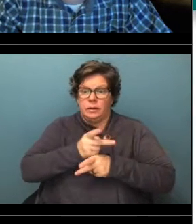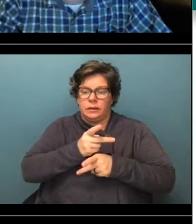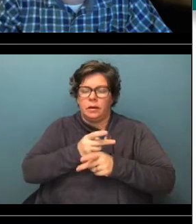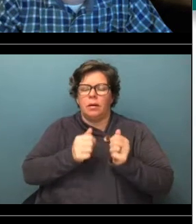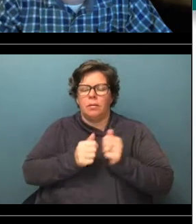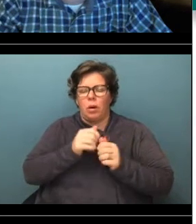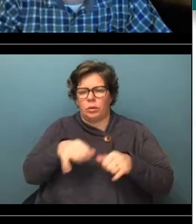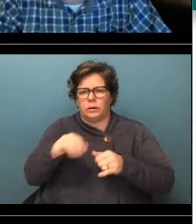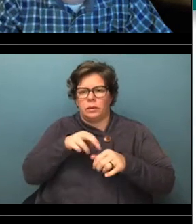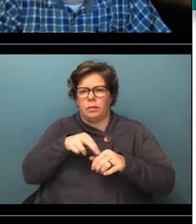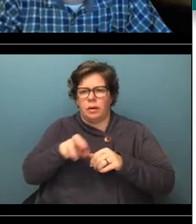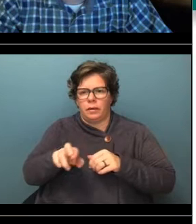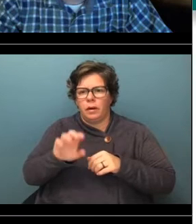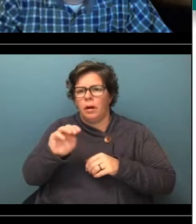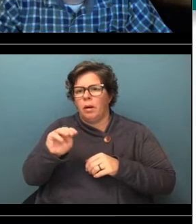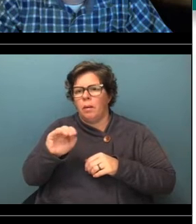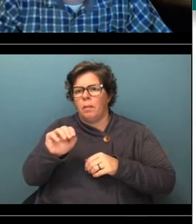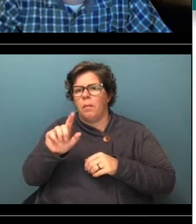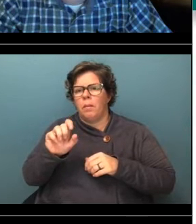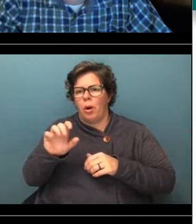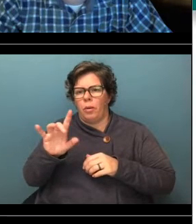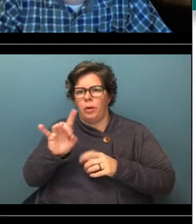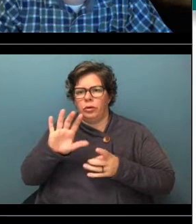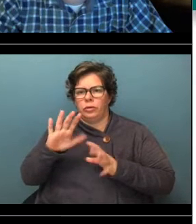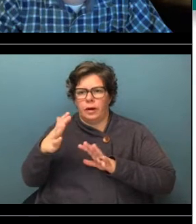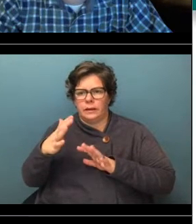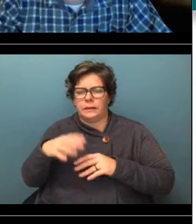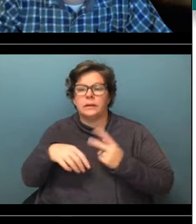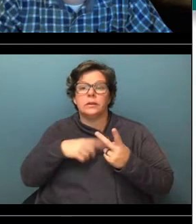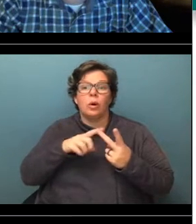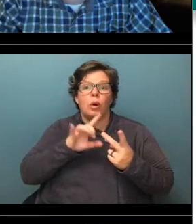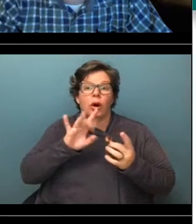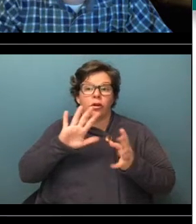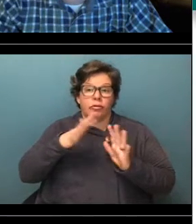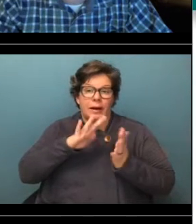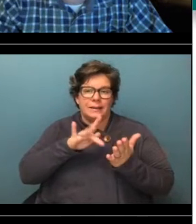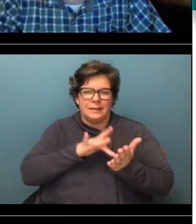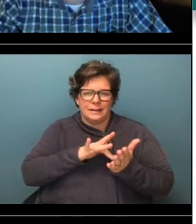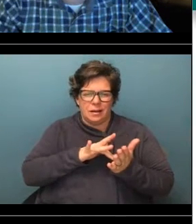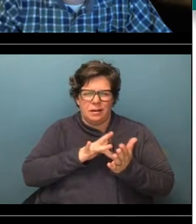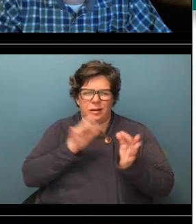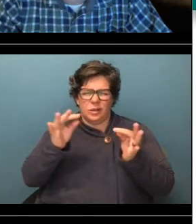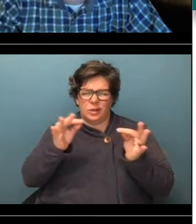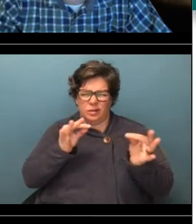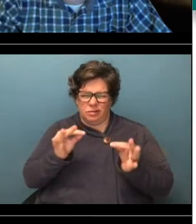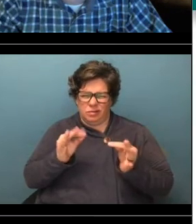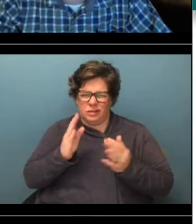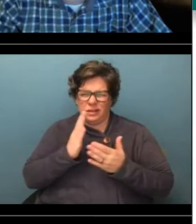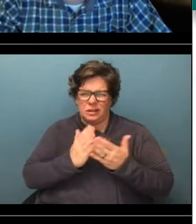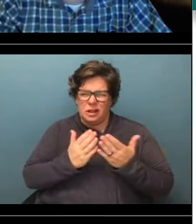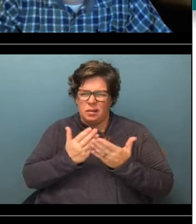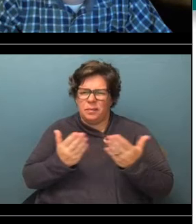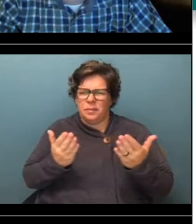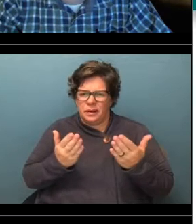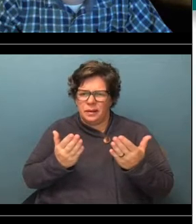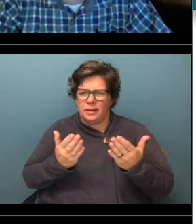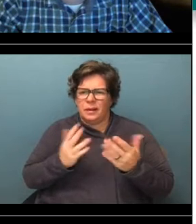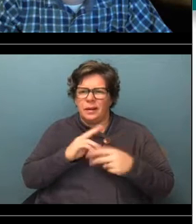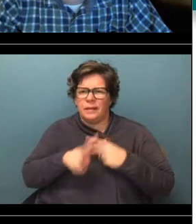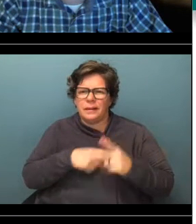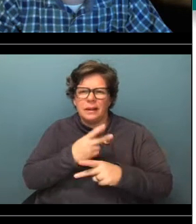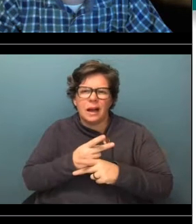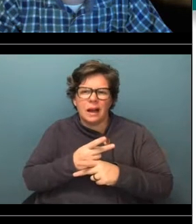referrals are to mobile crisis and to crisis centers. So just a little bit of information on the kinds